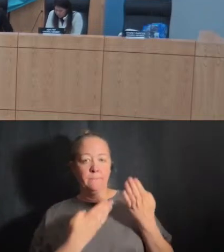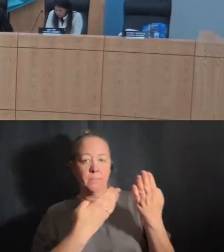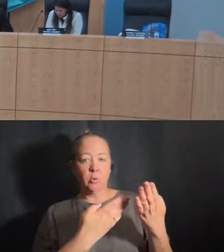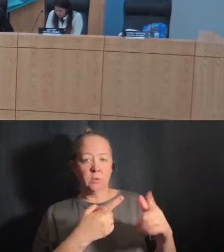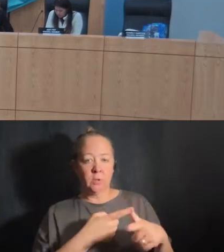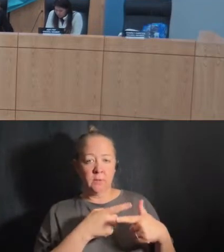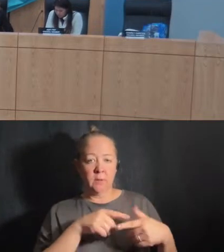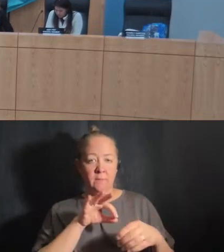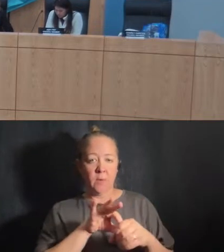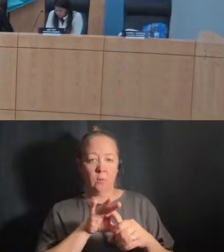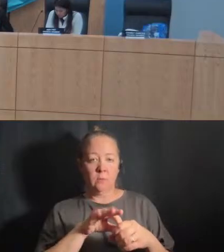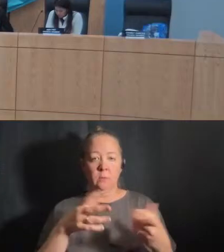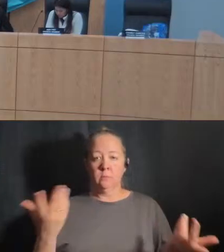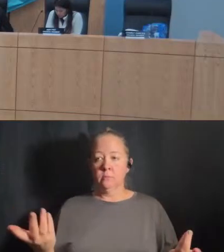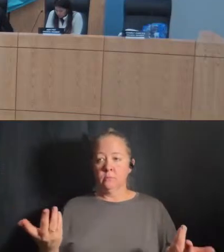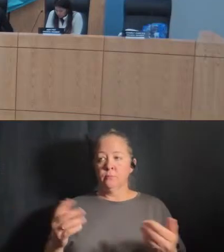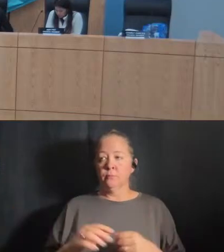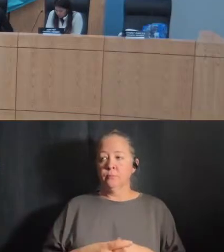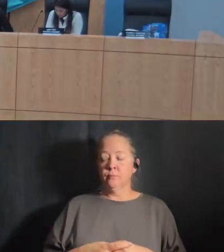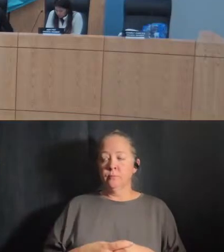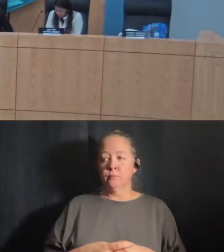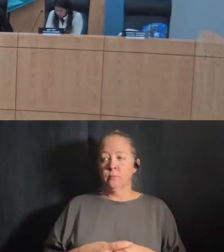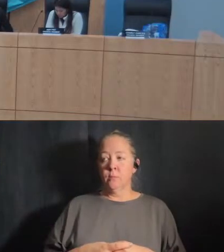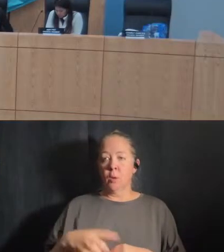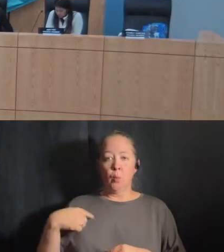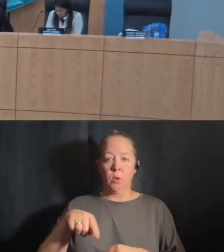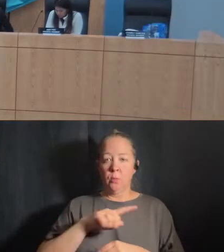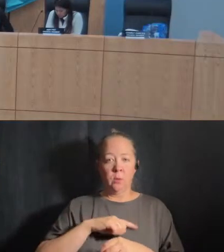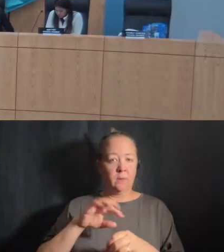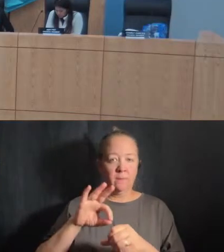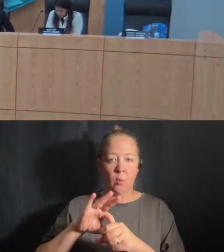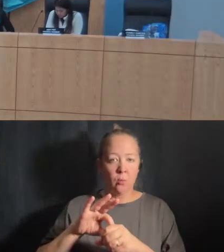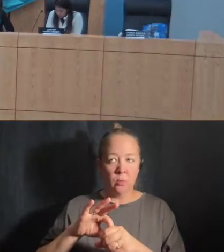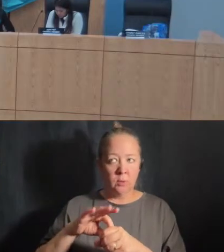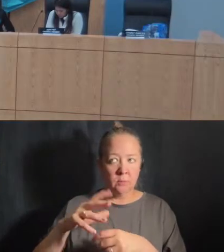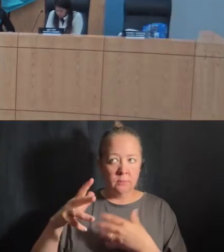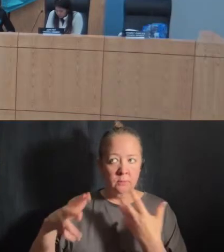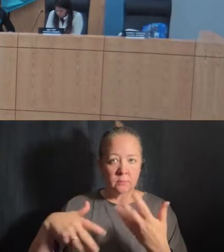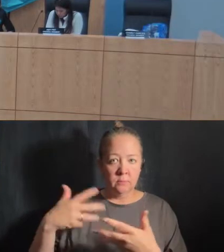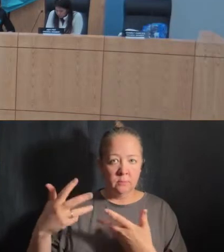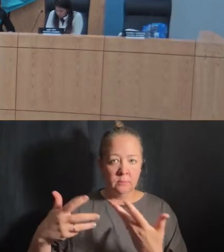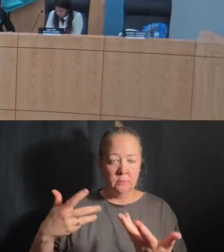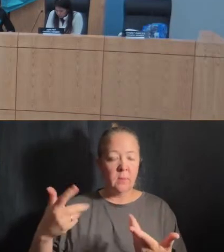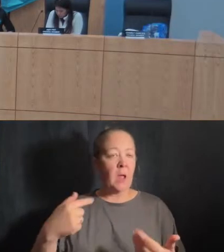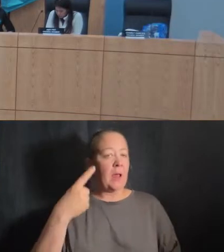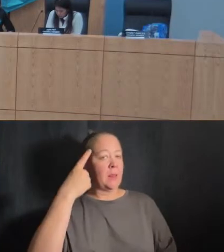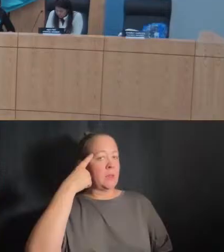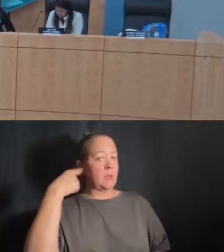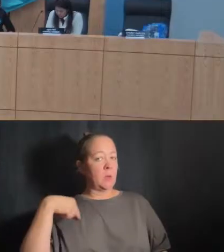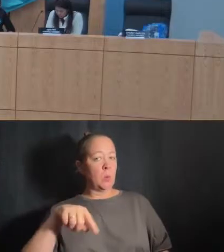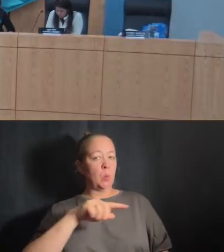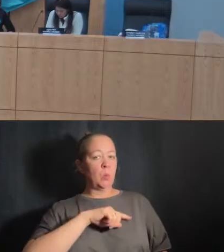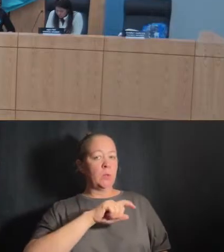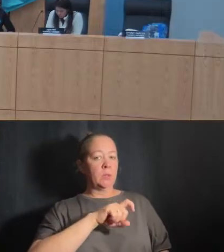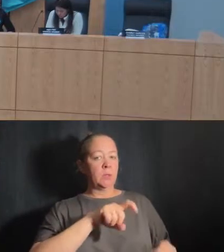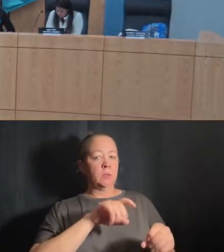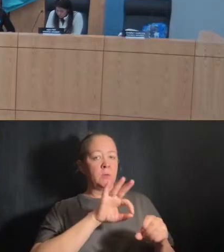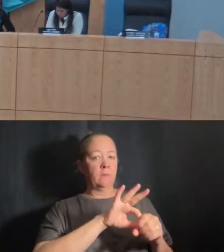What would be, we would be voting on, I think we should vote on at